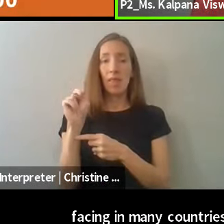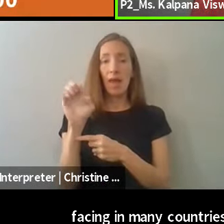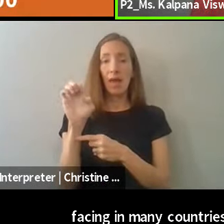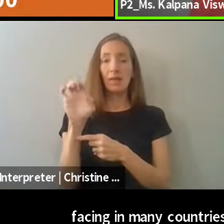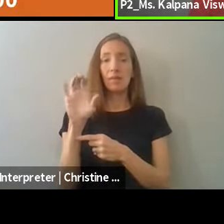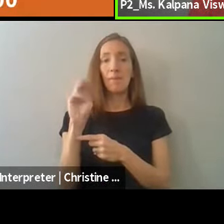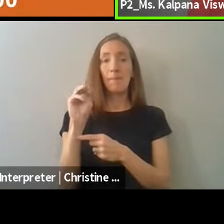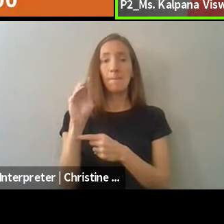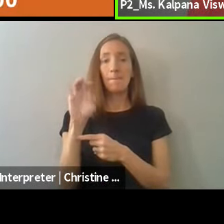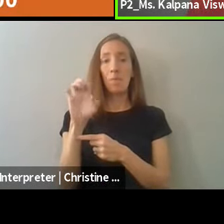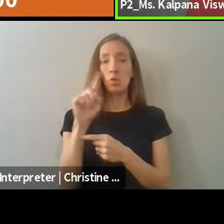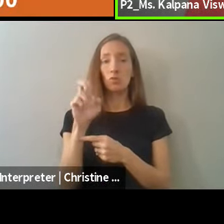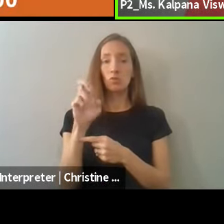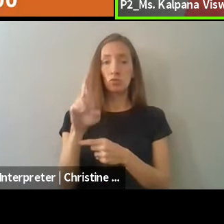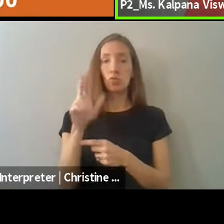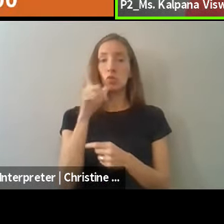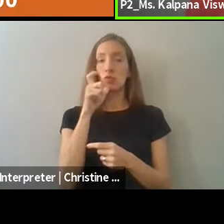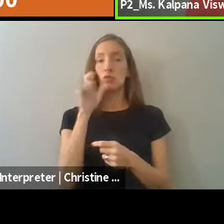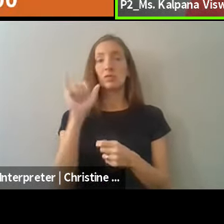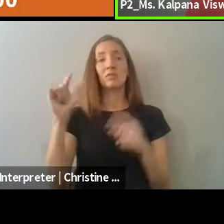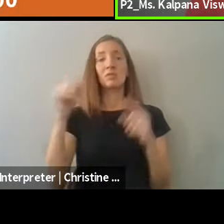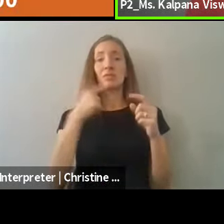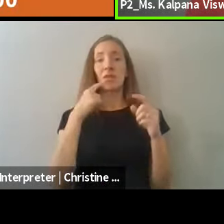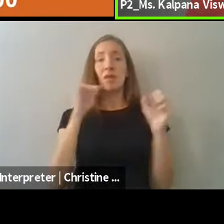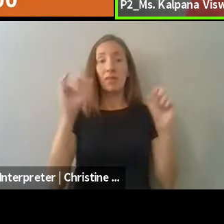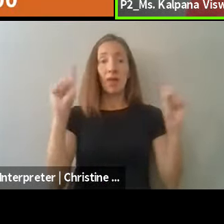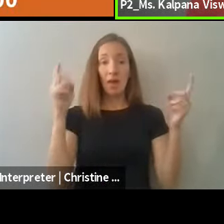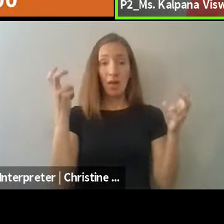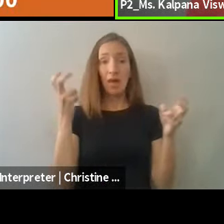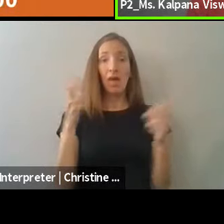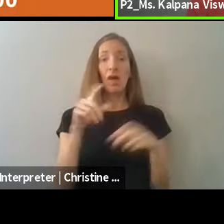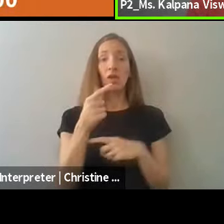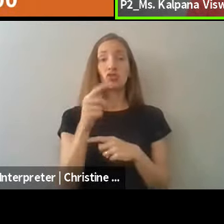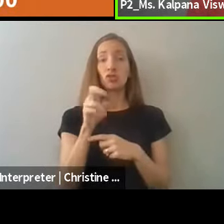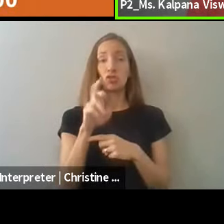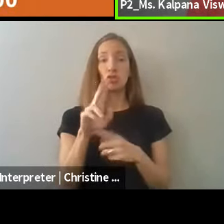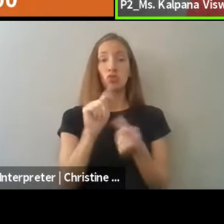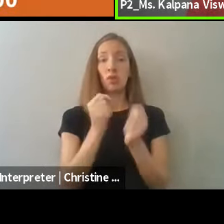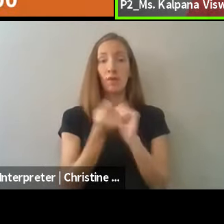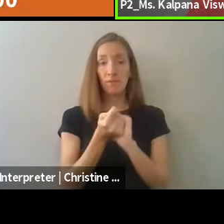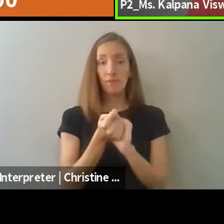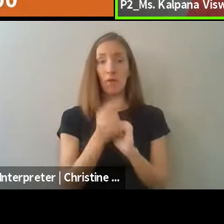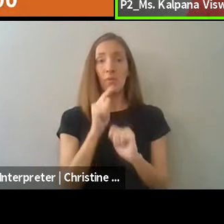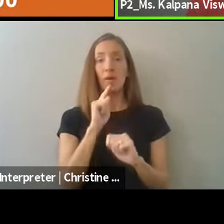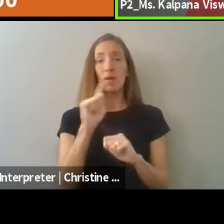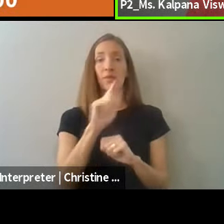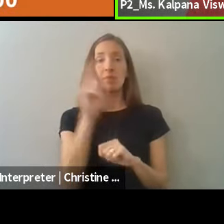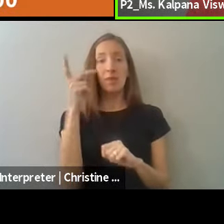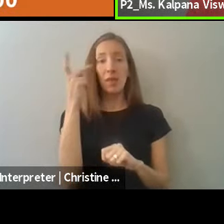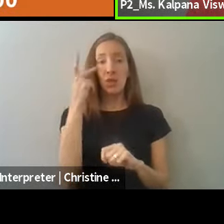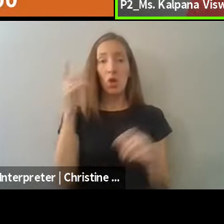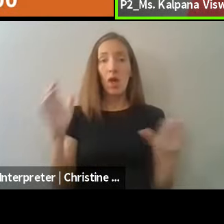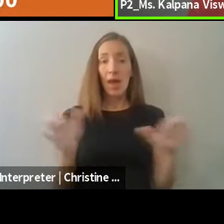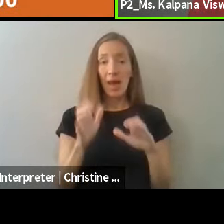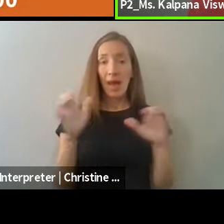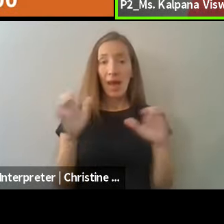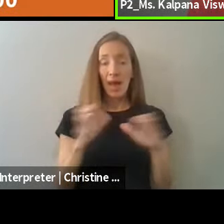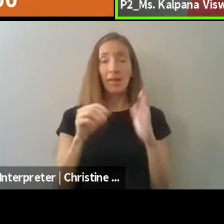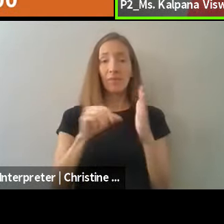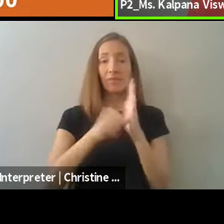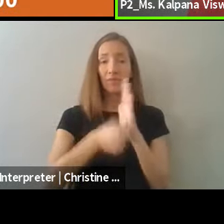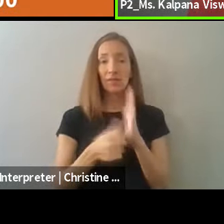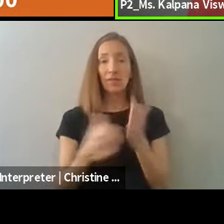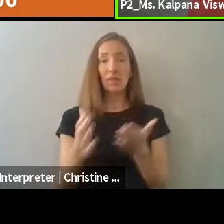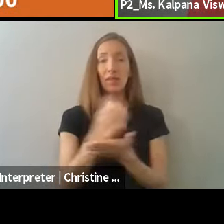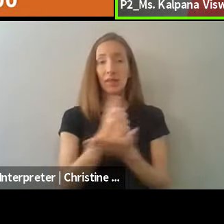transformation is an inherently political act that emphasizes collective action, contestation, and